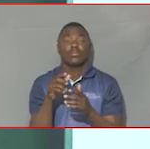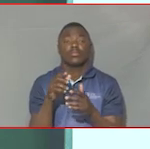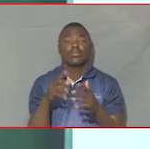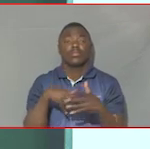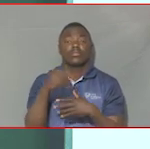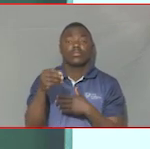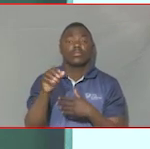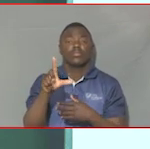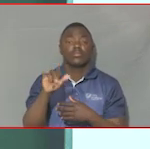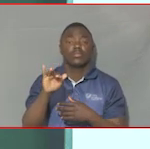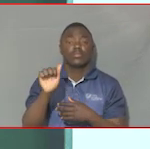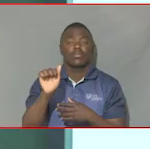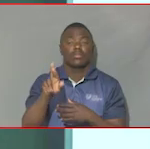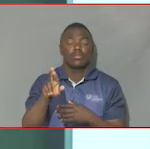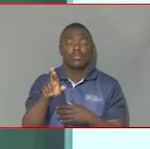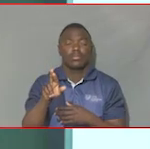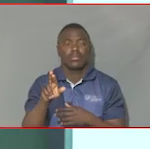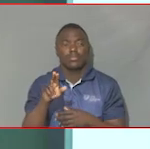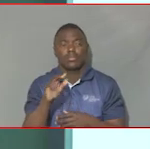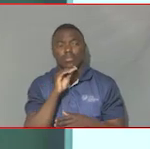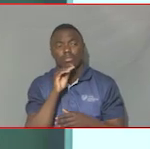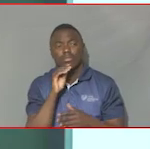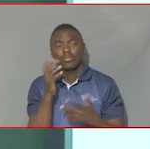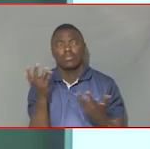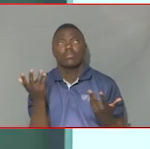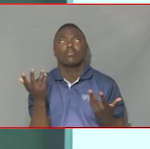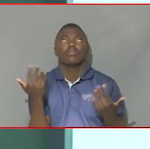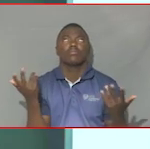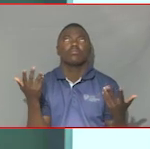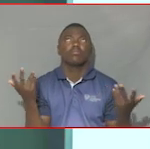least squares regression line. It is something